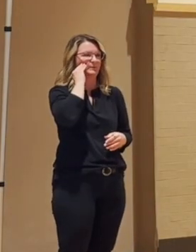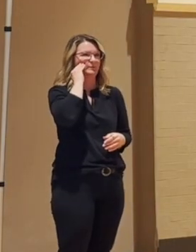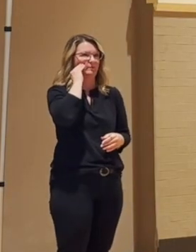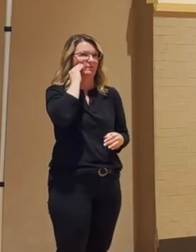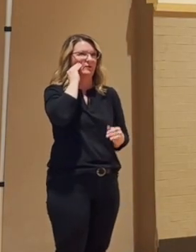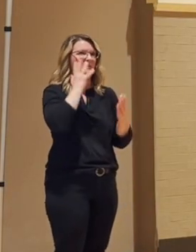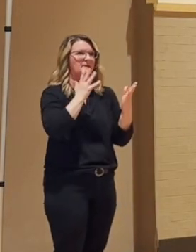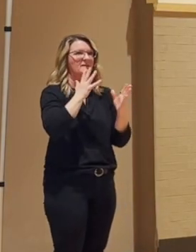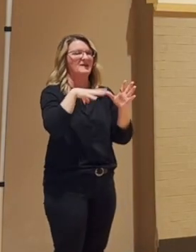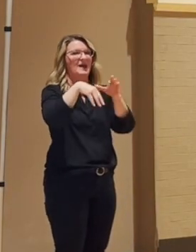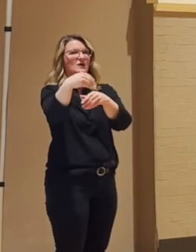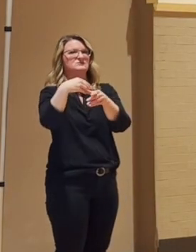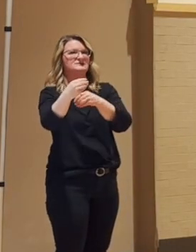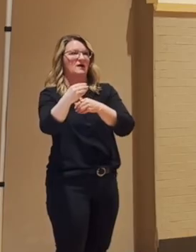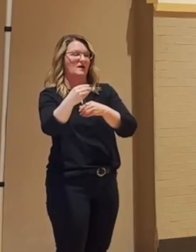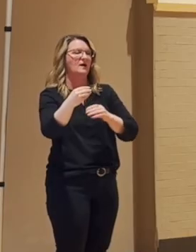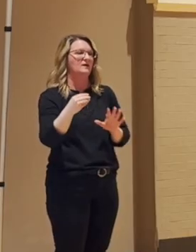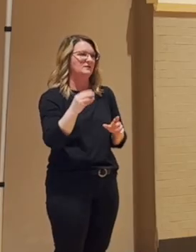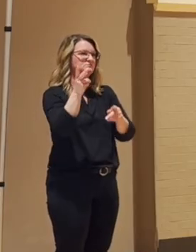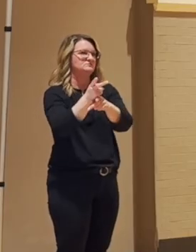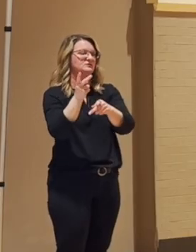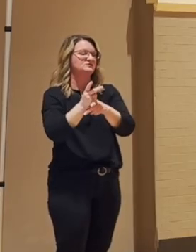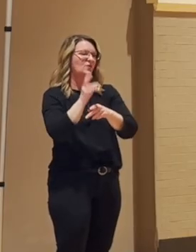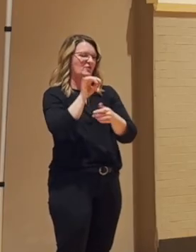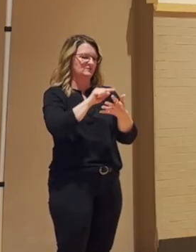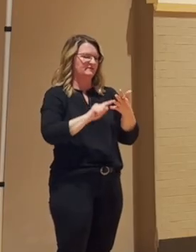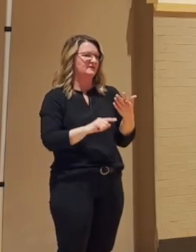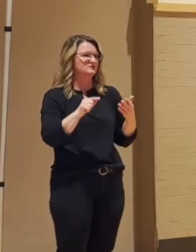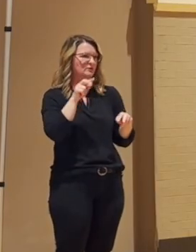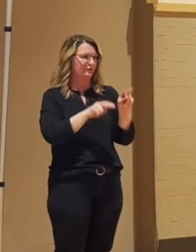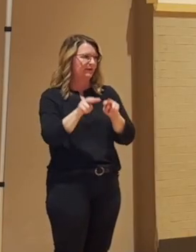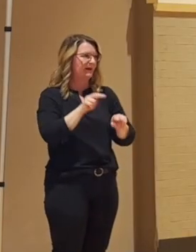but maybe outside. So those are things we're looking at.